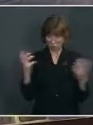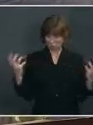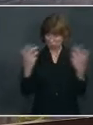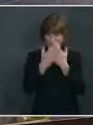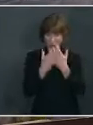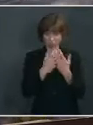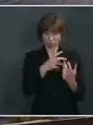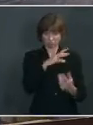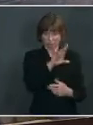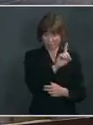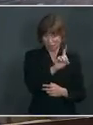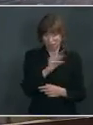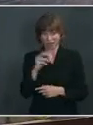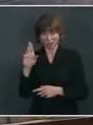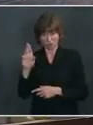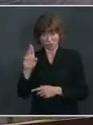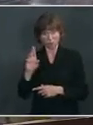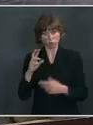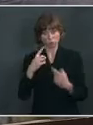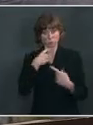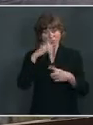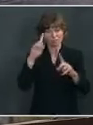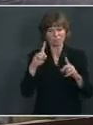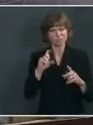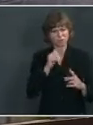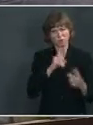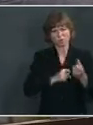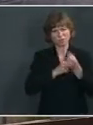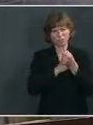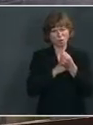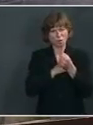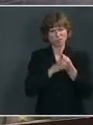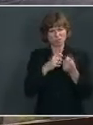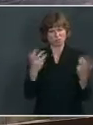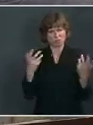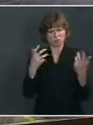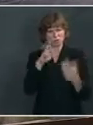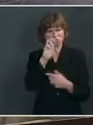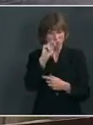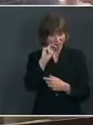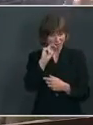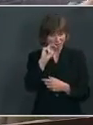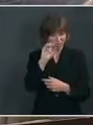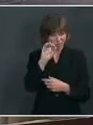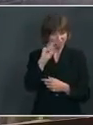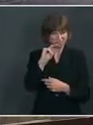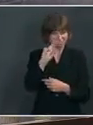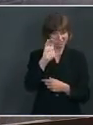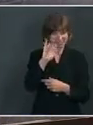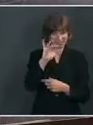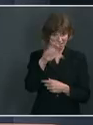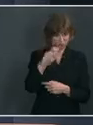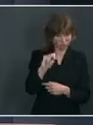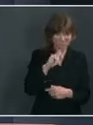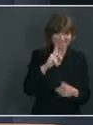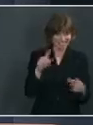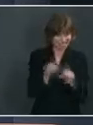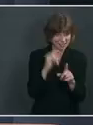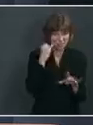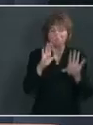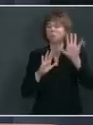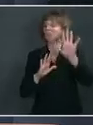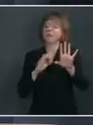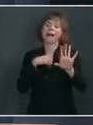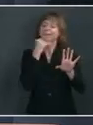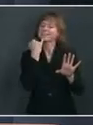he support the move towards reconciliation that Senate Democrats are talking about right now? It's essentially the same idea. Well, I didn't say that